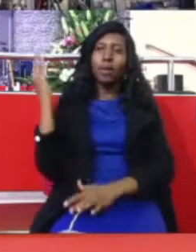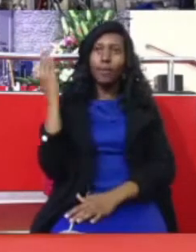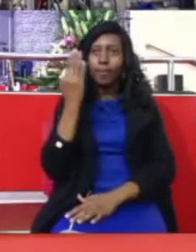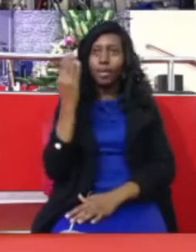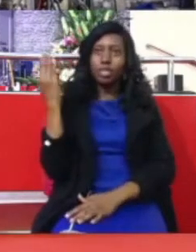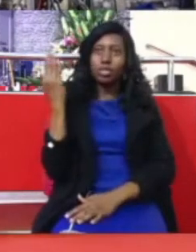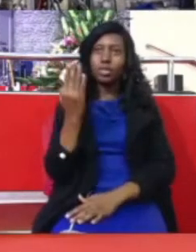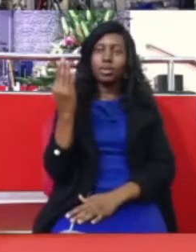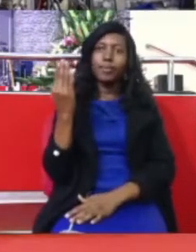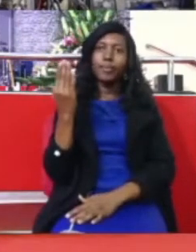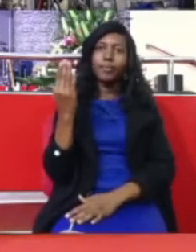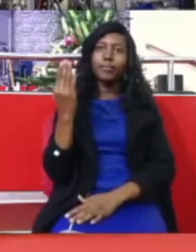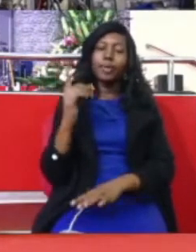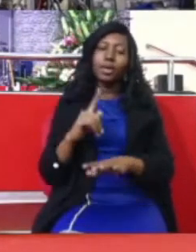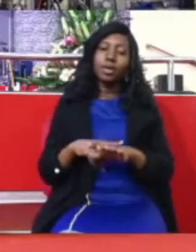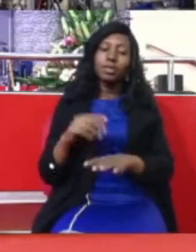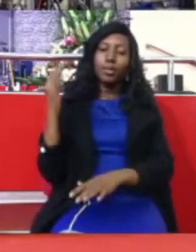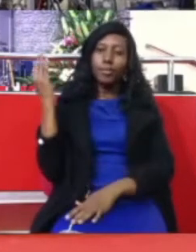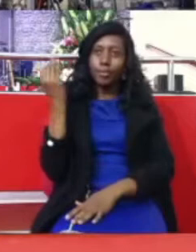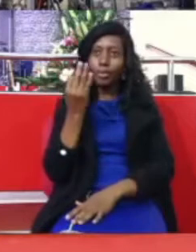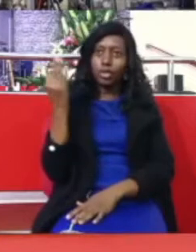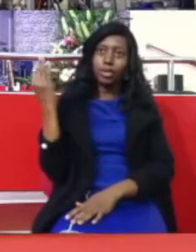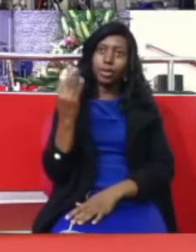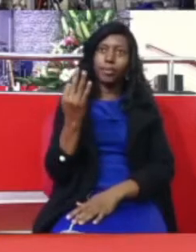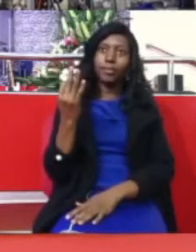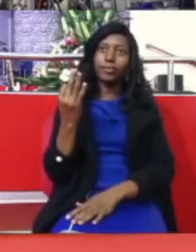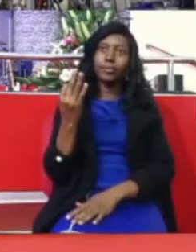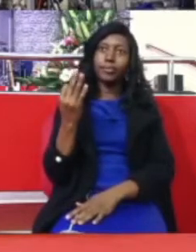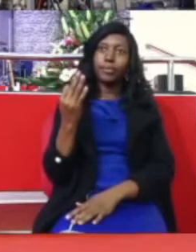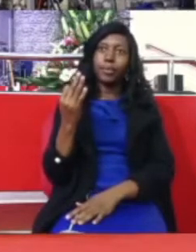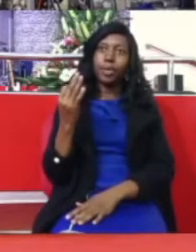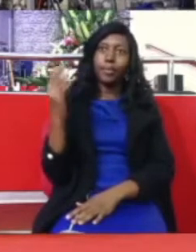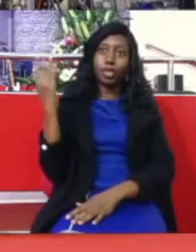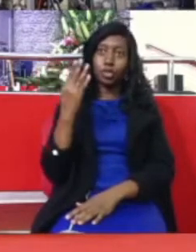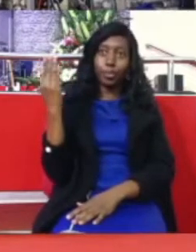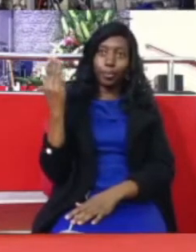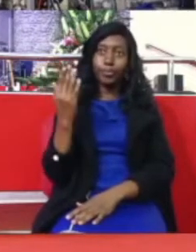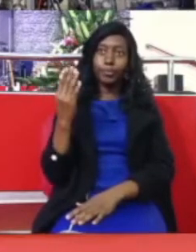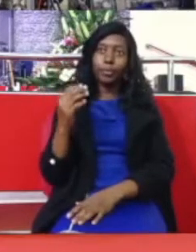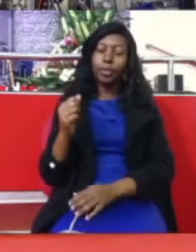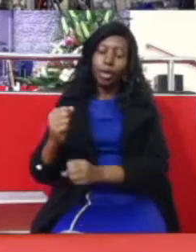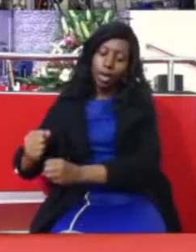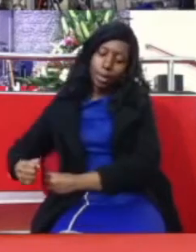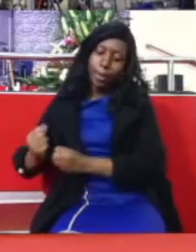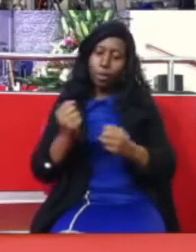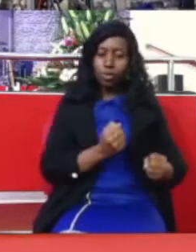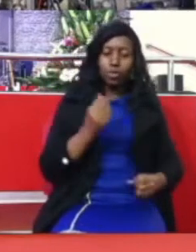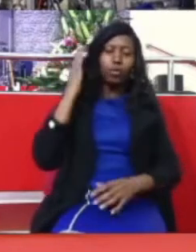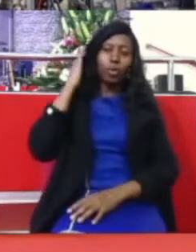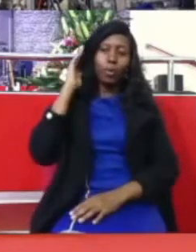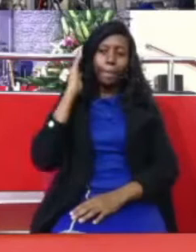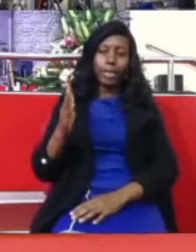he preaches. And you know, while he is preaching, now because the boat belongs to Peter, and it's Peter who has been told, push